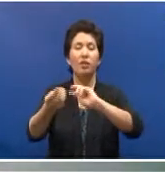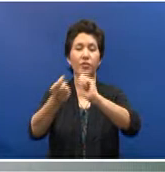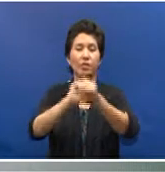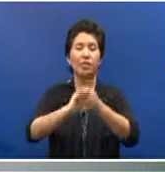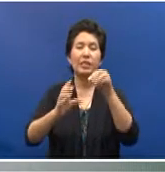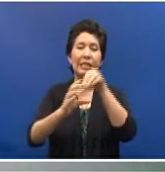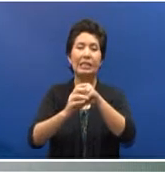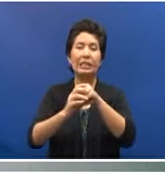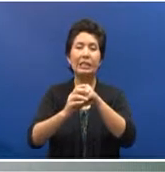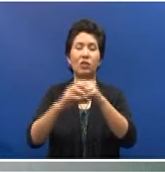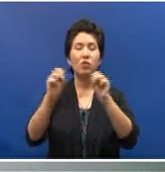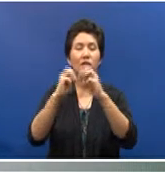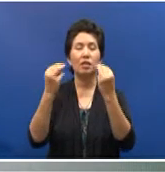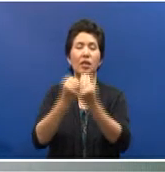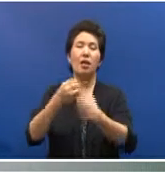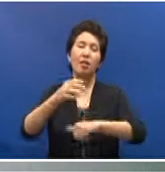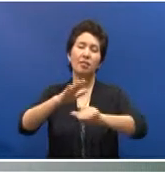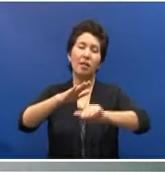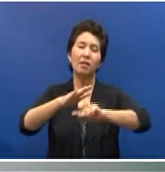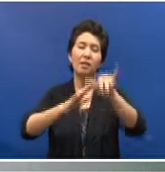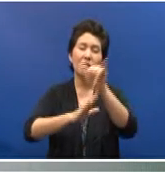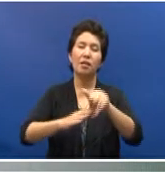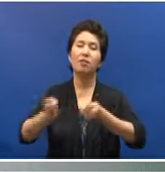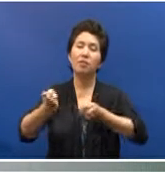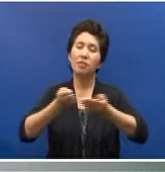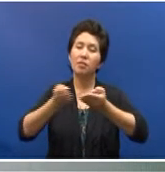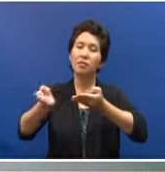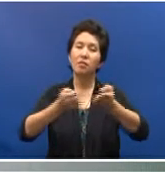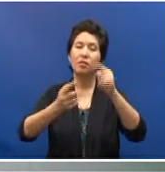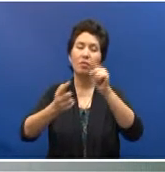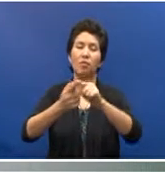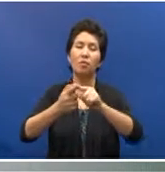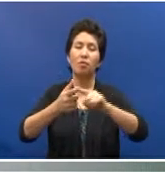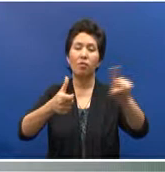system in society, basically it may serve to,